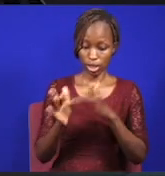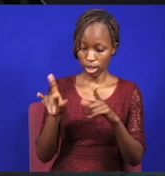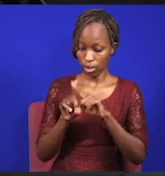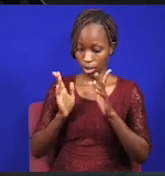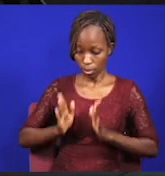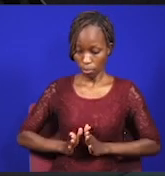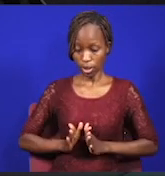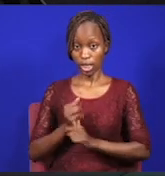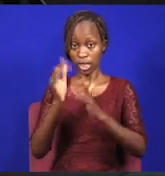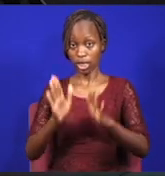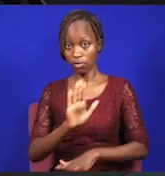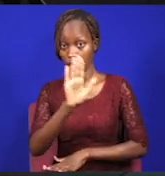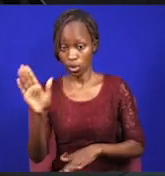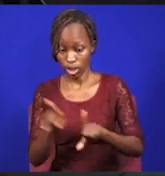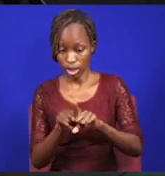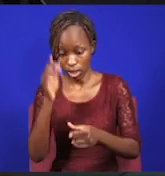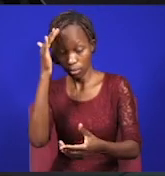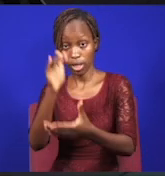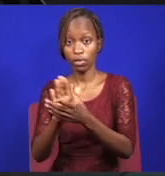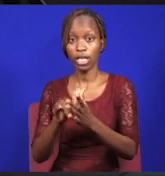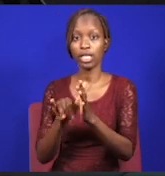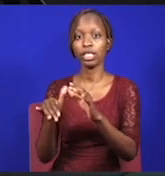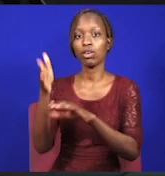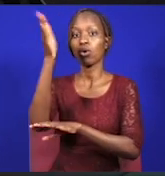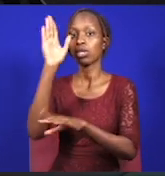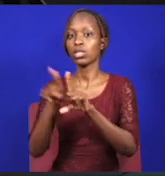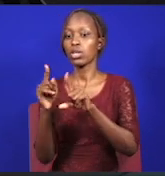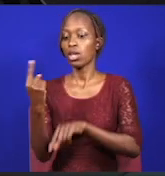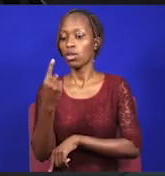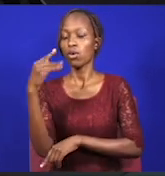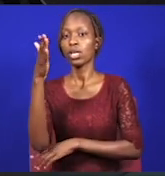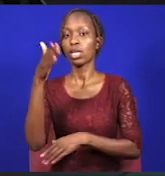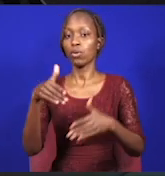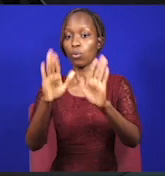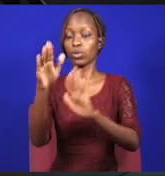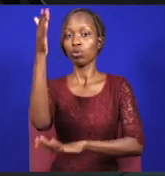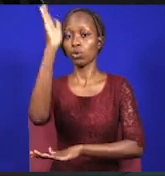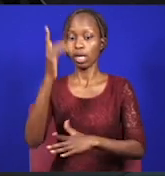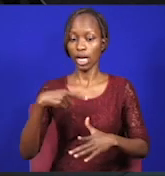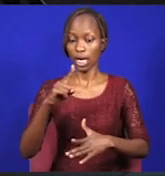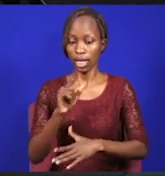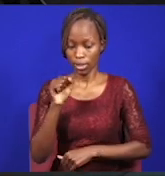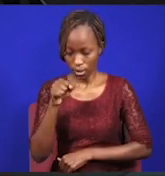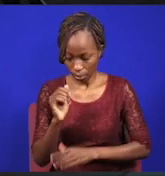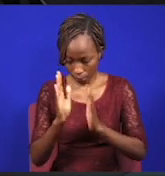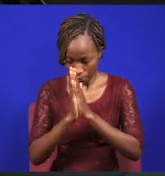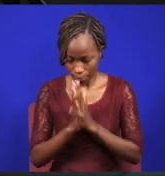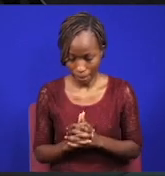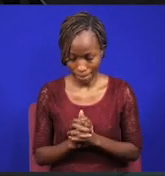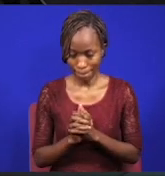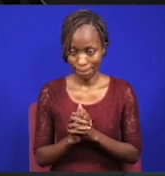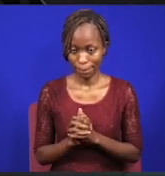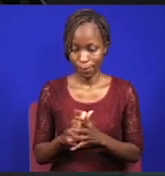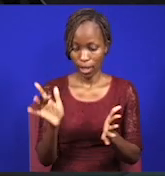Savior and believing in Him as the only way to the Father. Let's bow down for a word of prayer. Lord